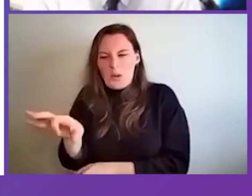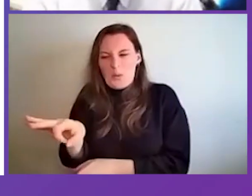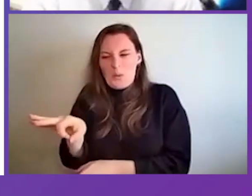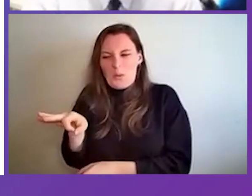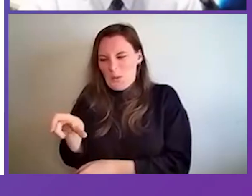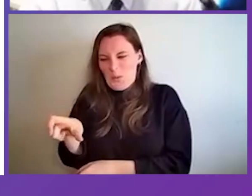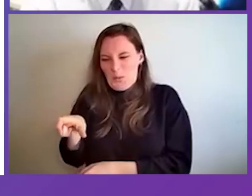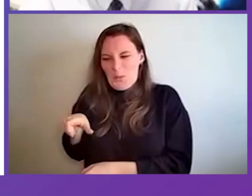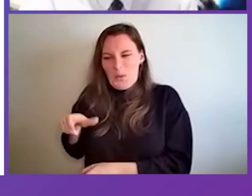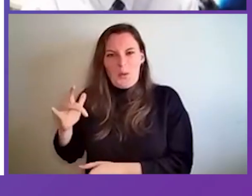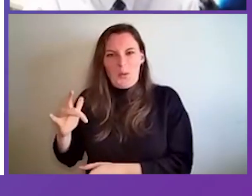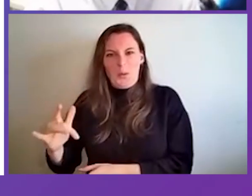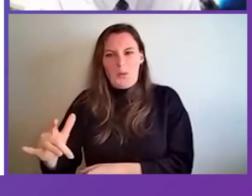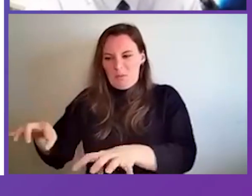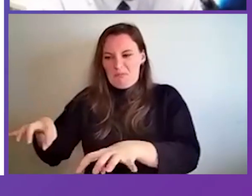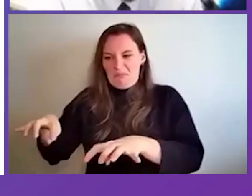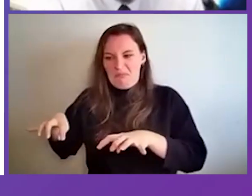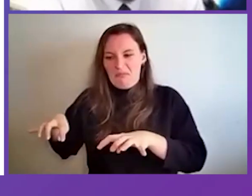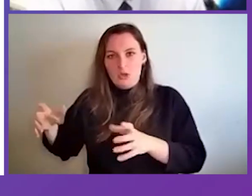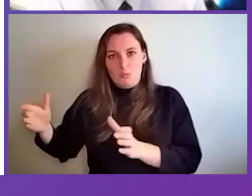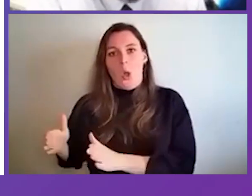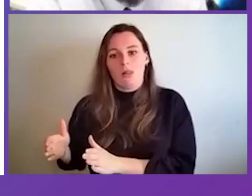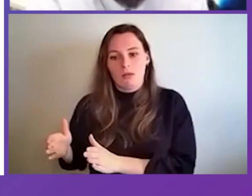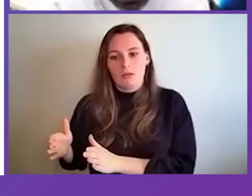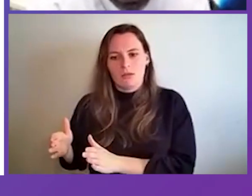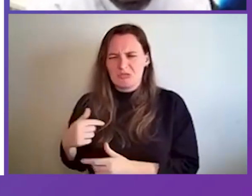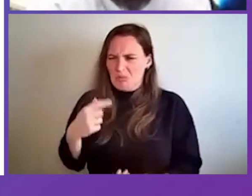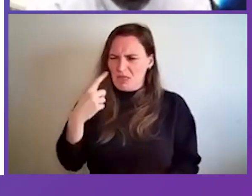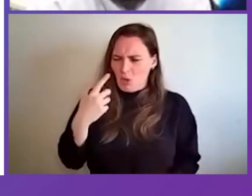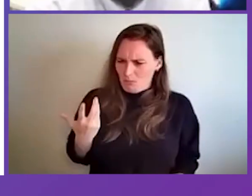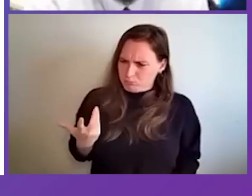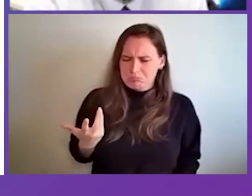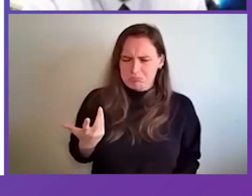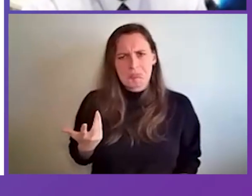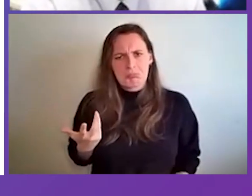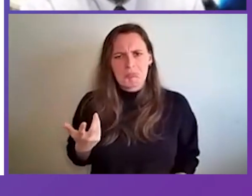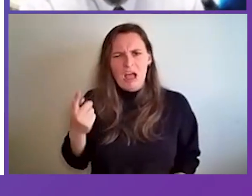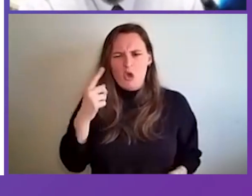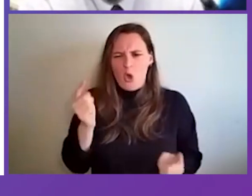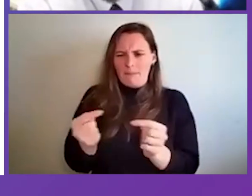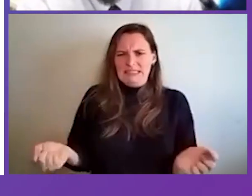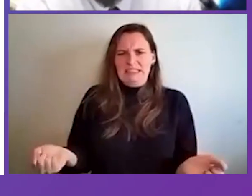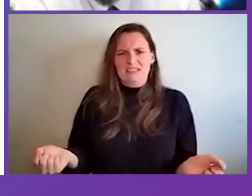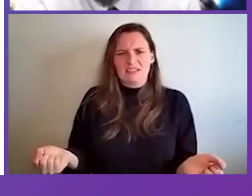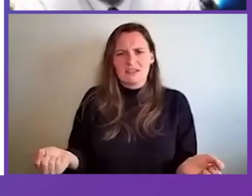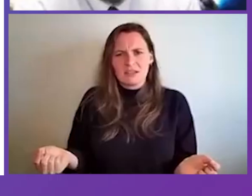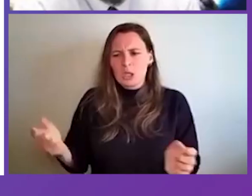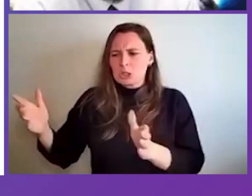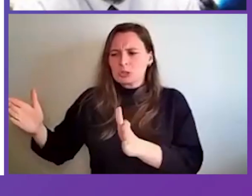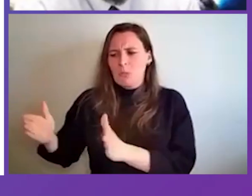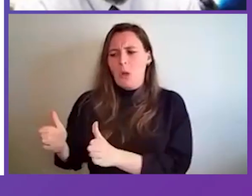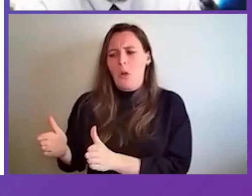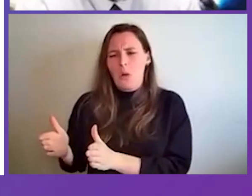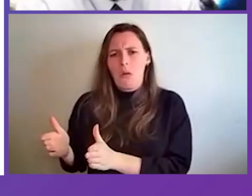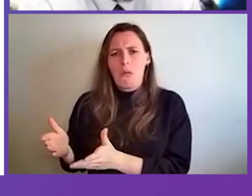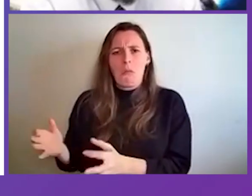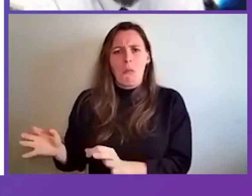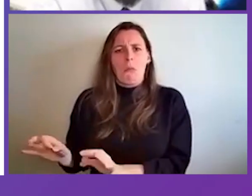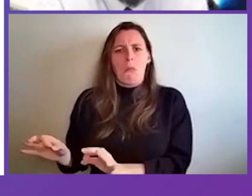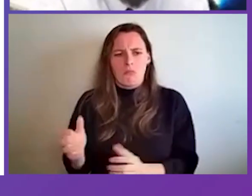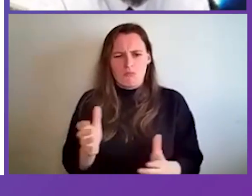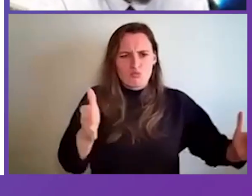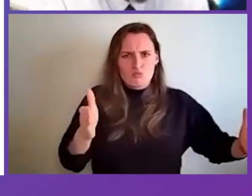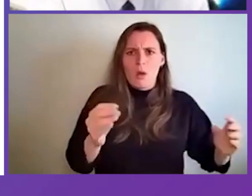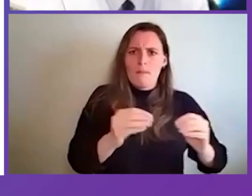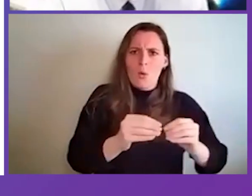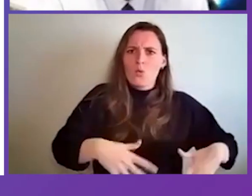be reversed. I would have expected to see more damage occurring in the narrow body or single aisle aircraft compared to the wide body